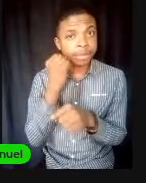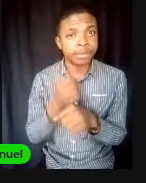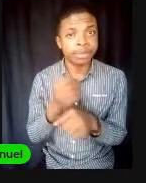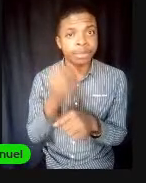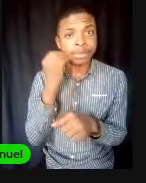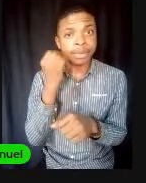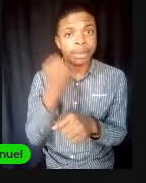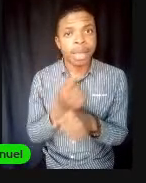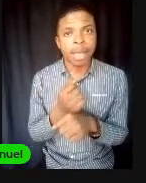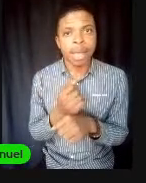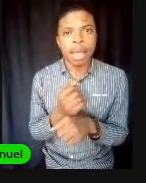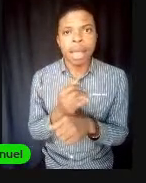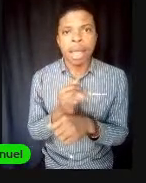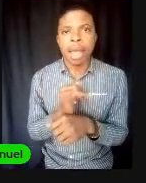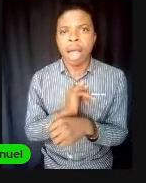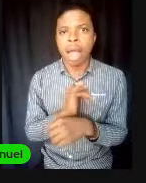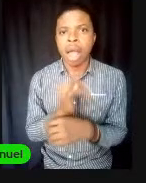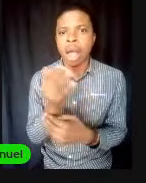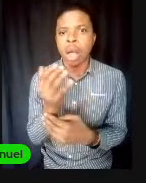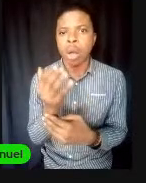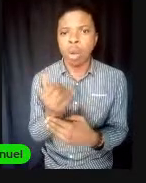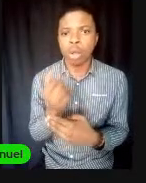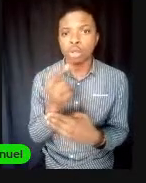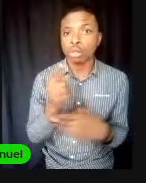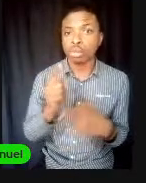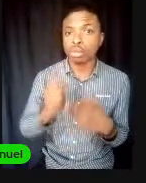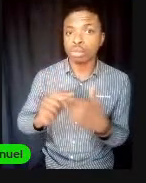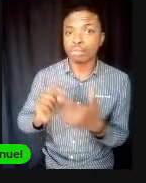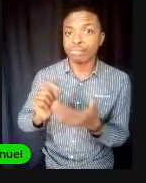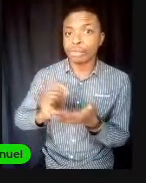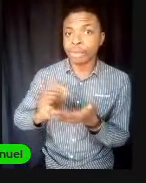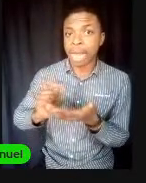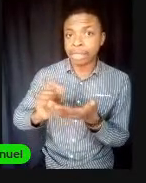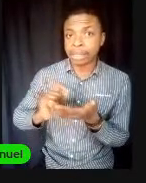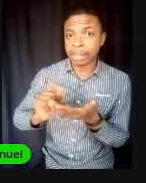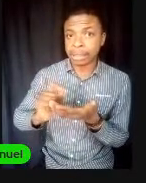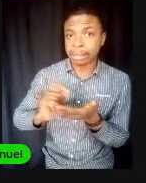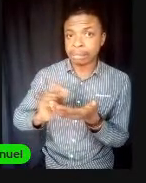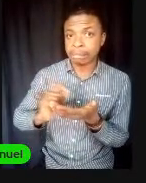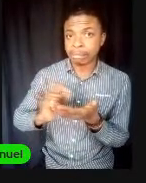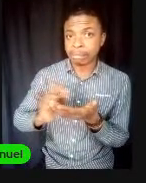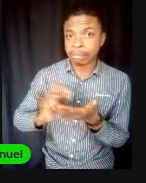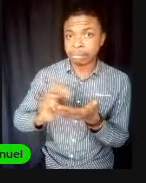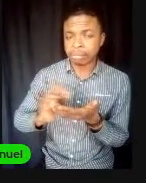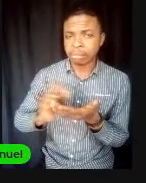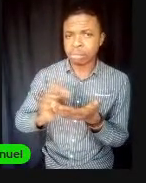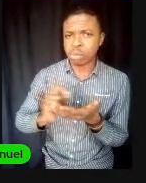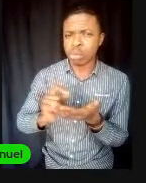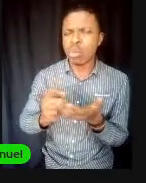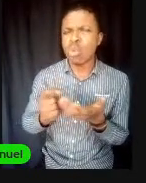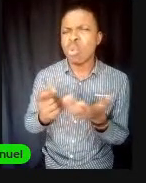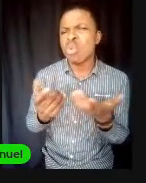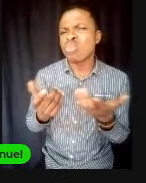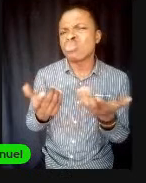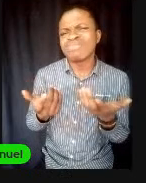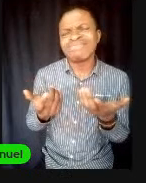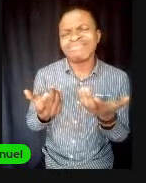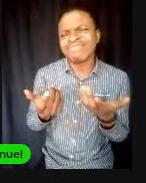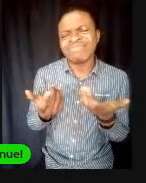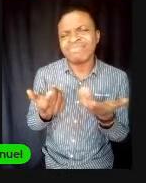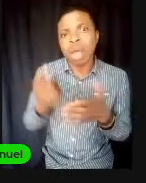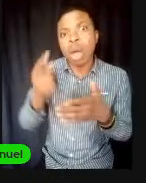in the comment section what you think graphic design is. I just explained it. I just explained. So, what on in your